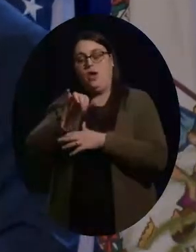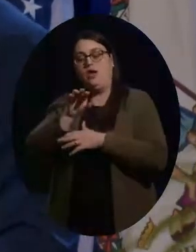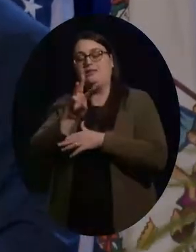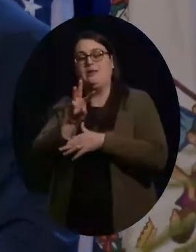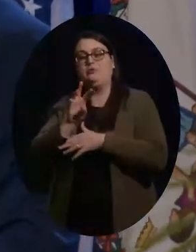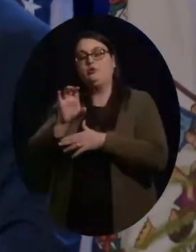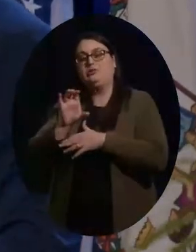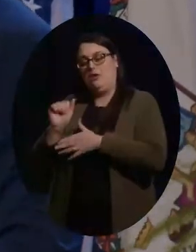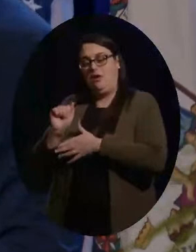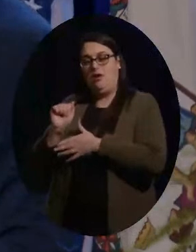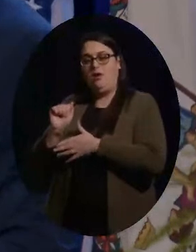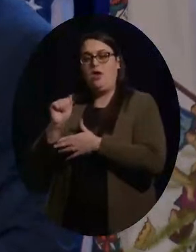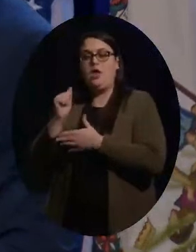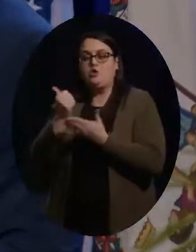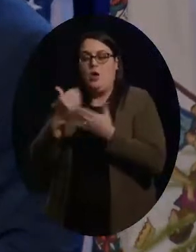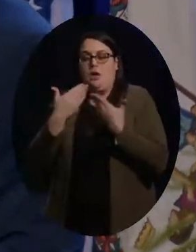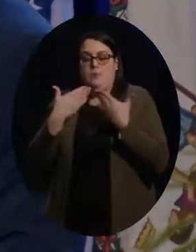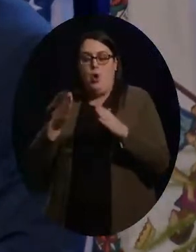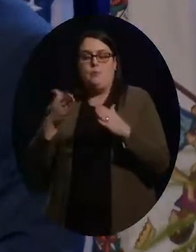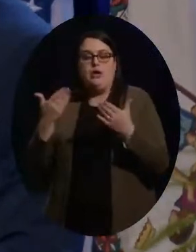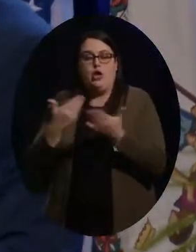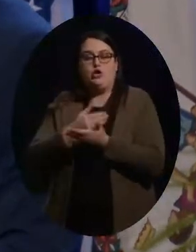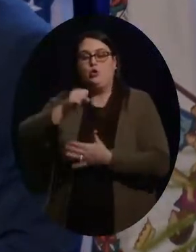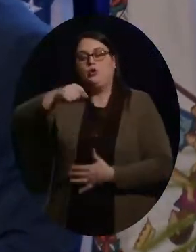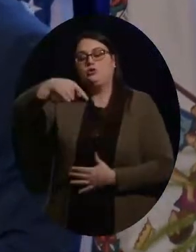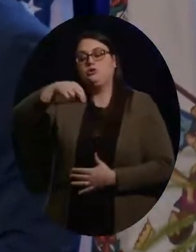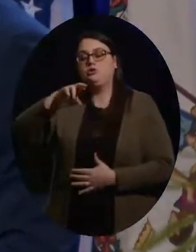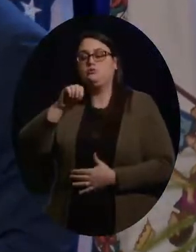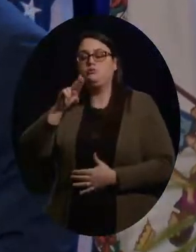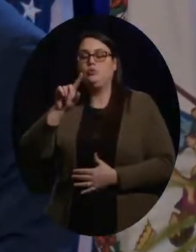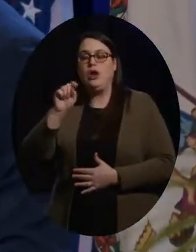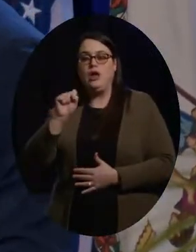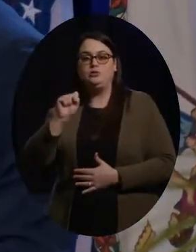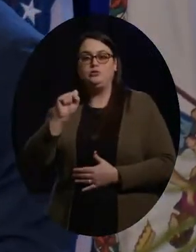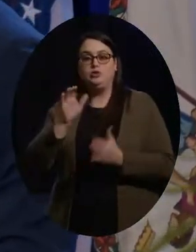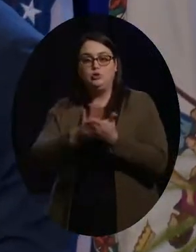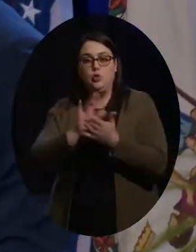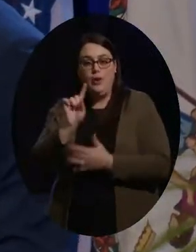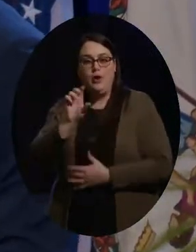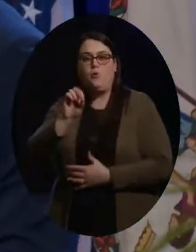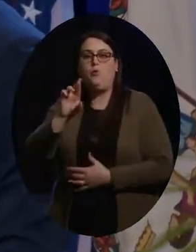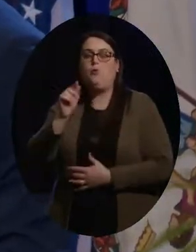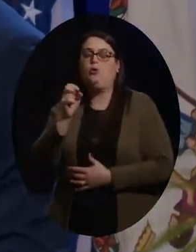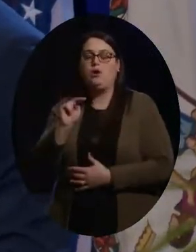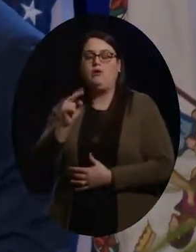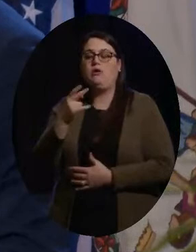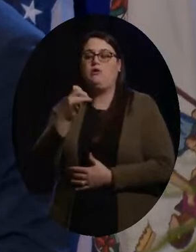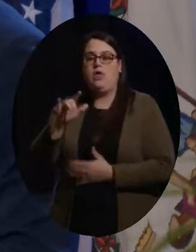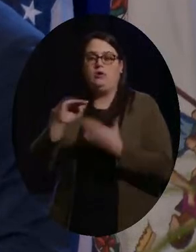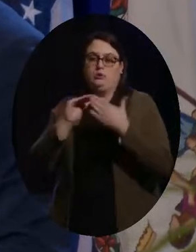YWCA to help open a new Sprout school in the Oregon Hill neighborhood.